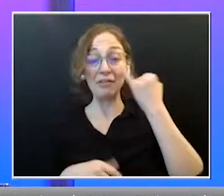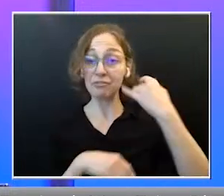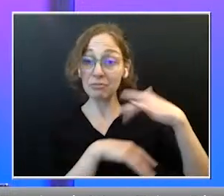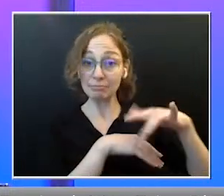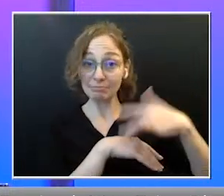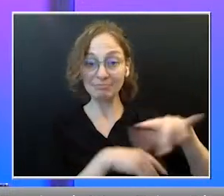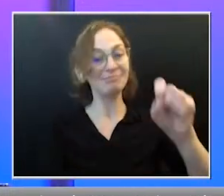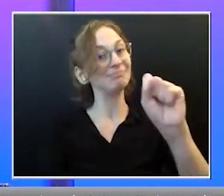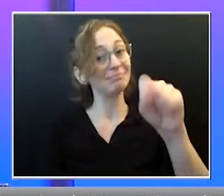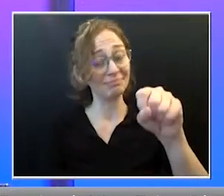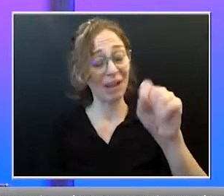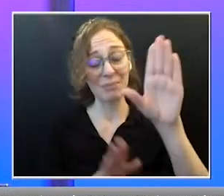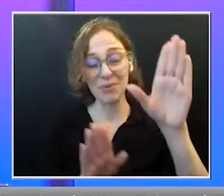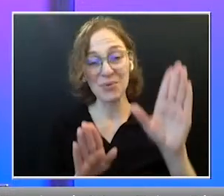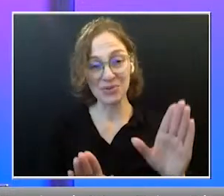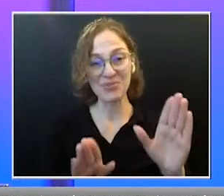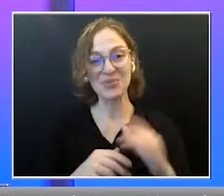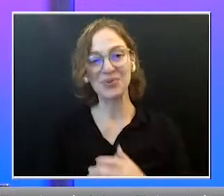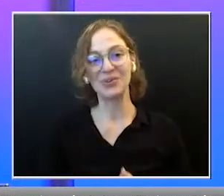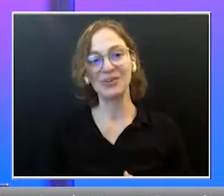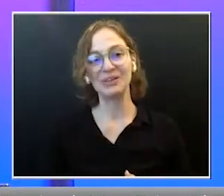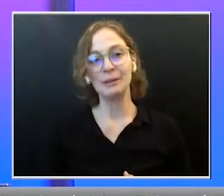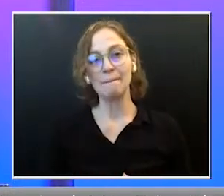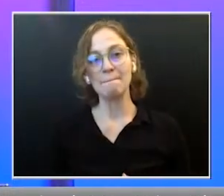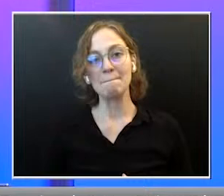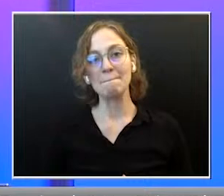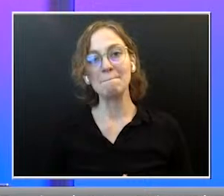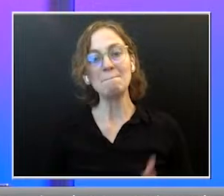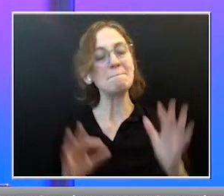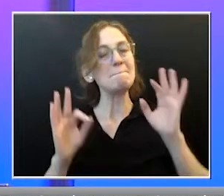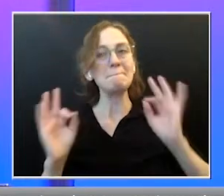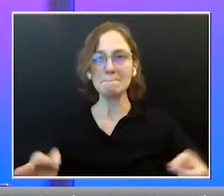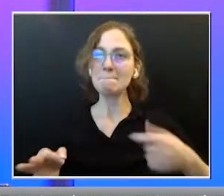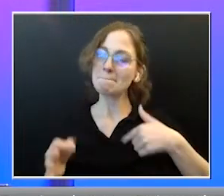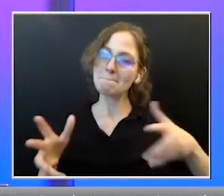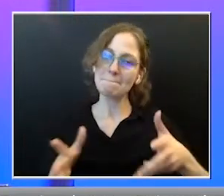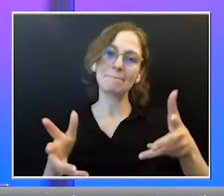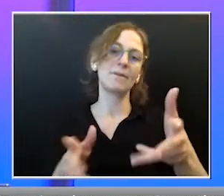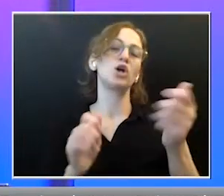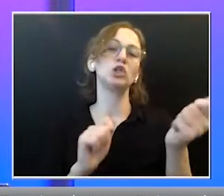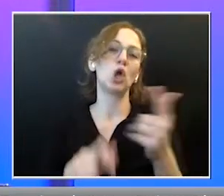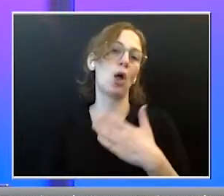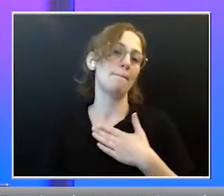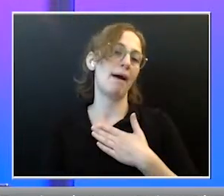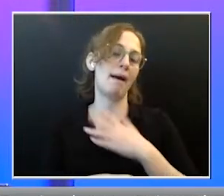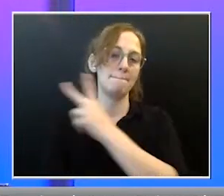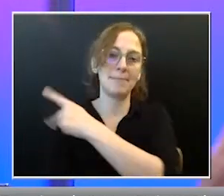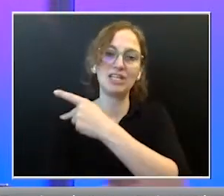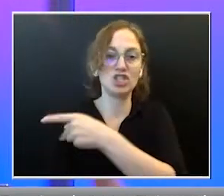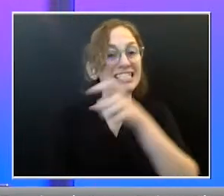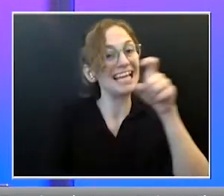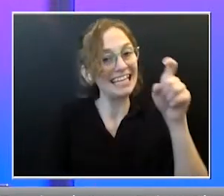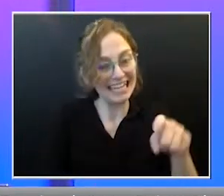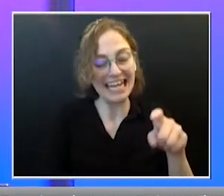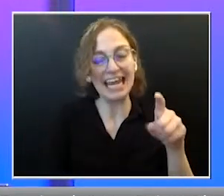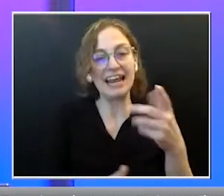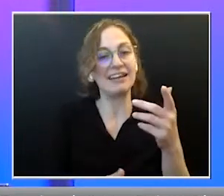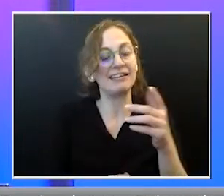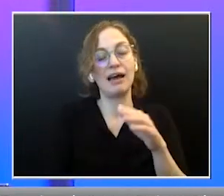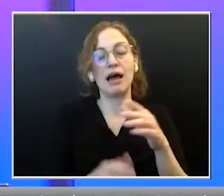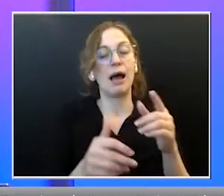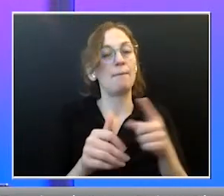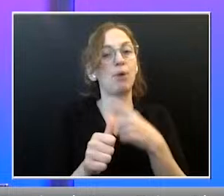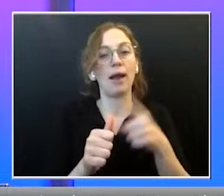But you know, I certainly encourage all my patients. They need to have a primary care physician. They need to have someone that's monitoring all their other